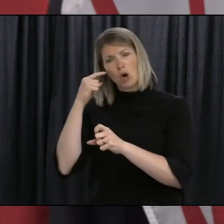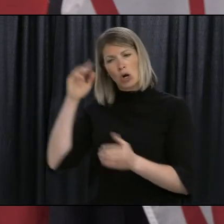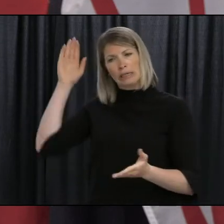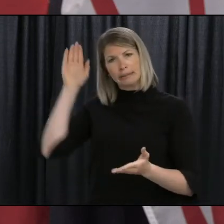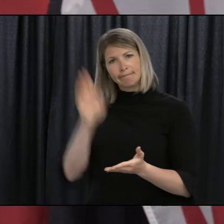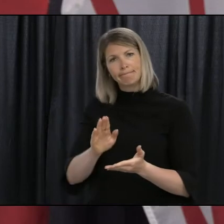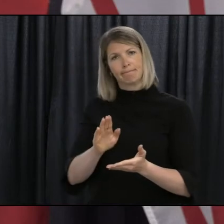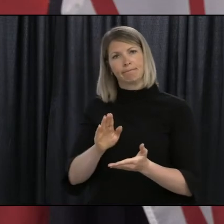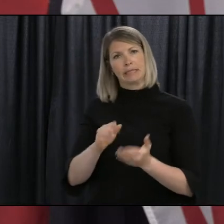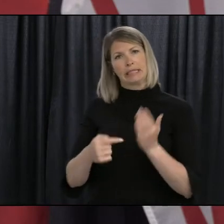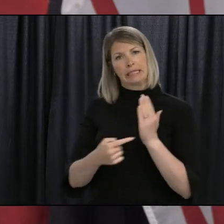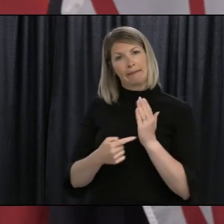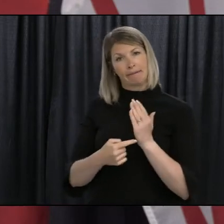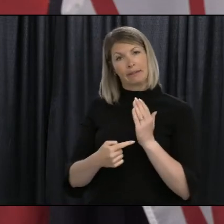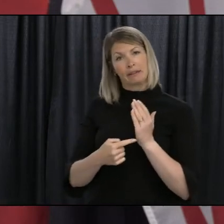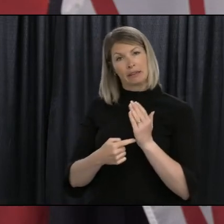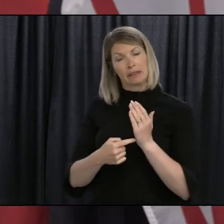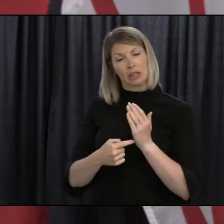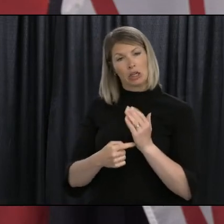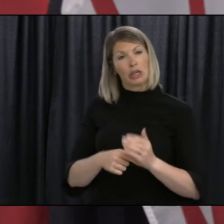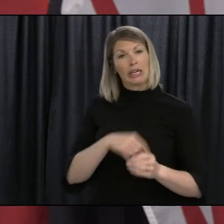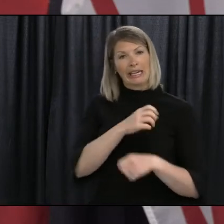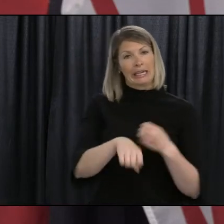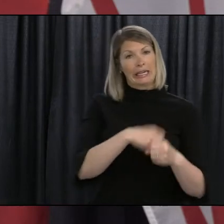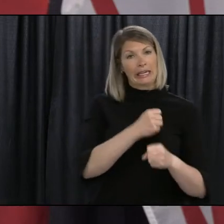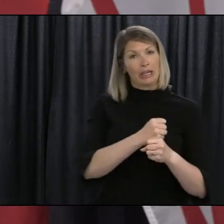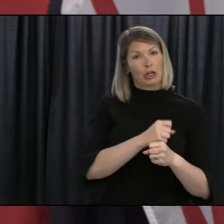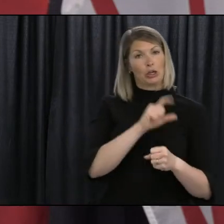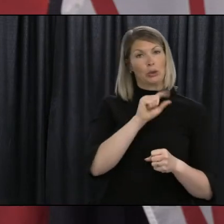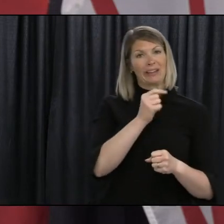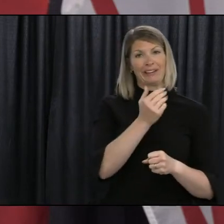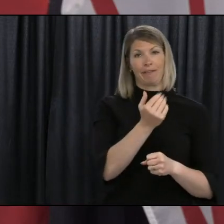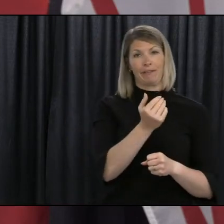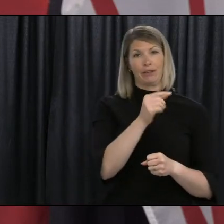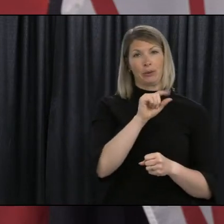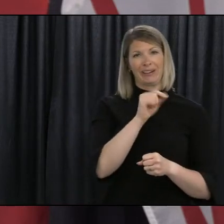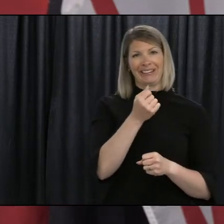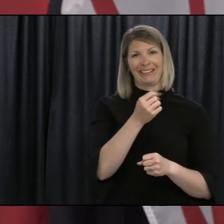in 2015-16, we were at a fiscal crisis.